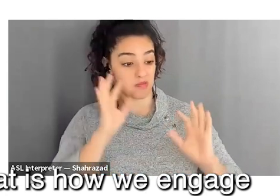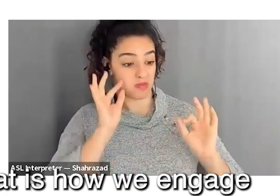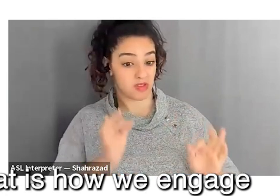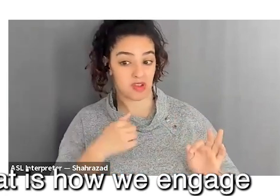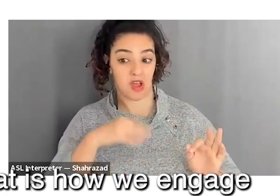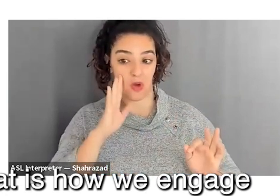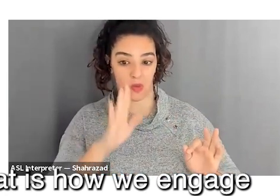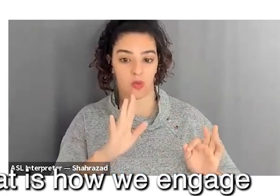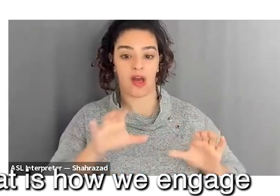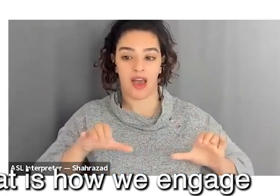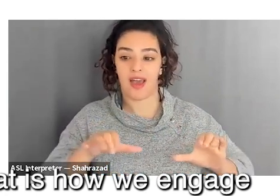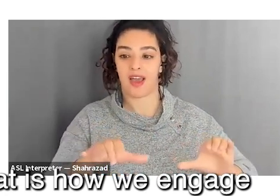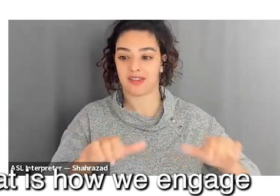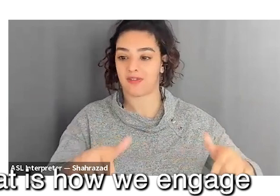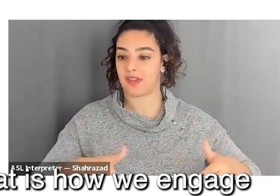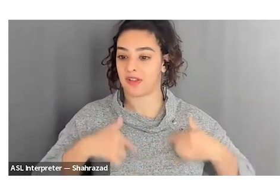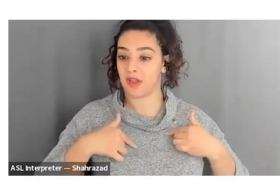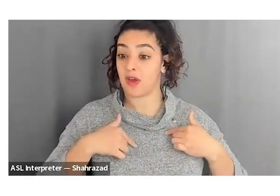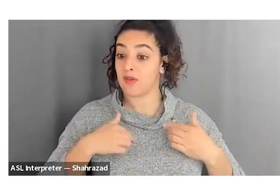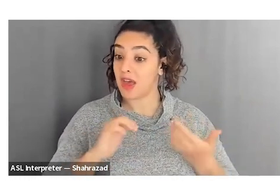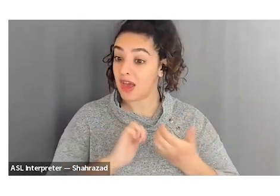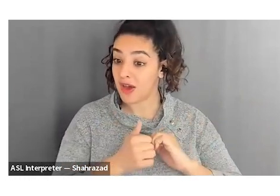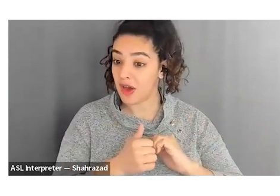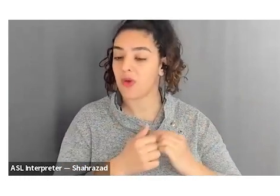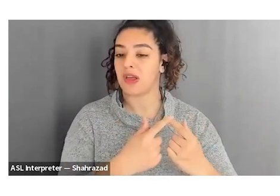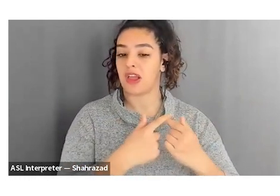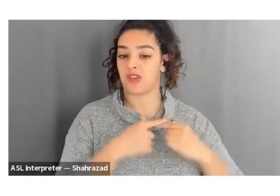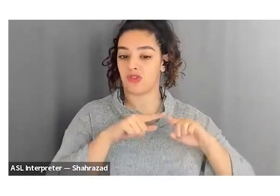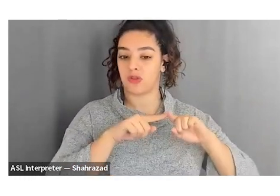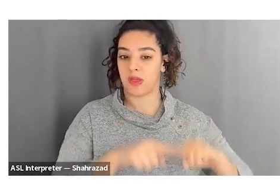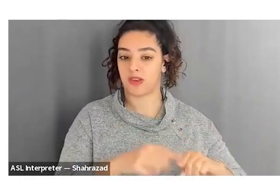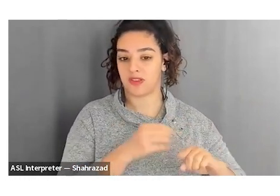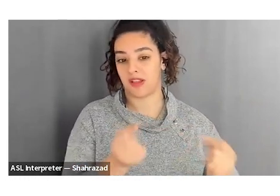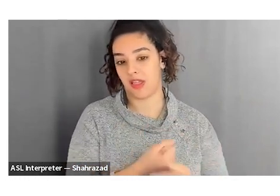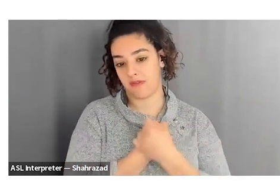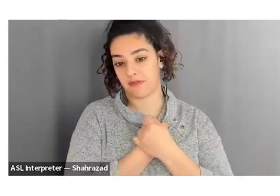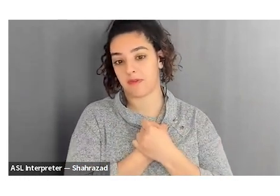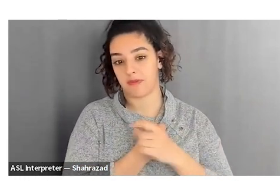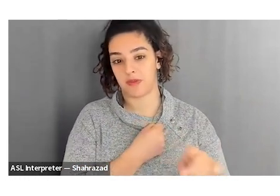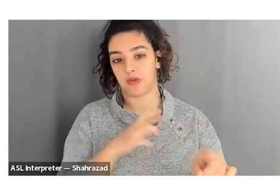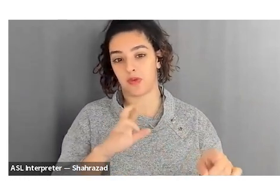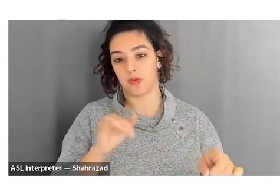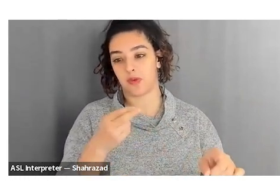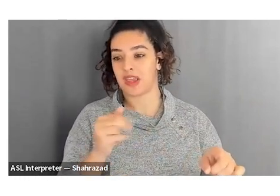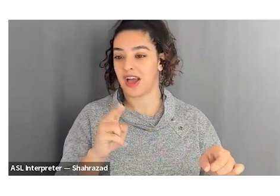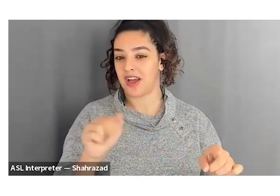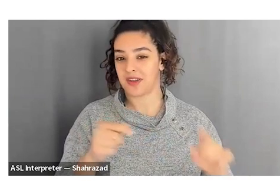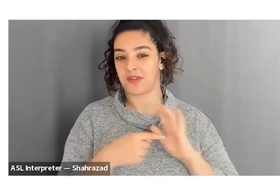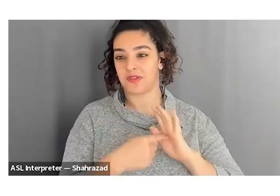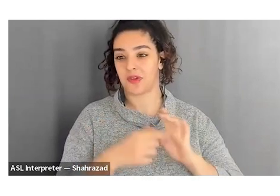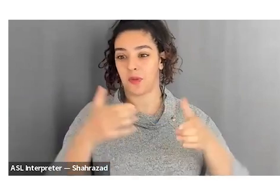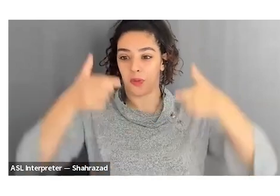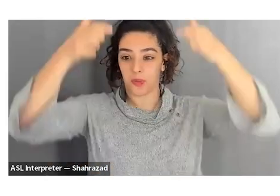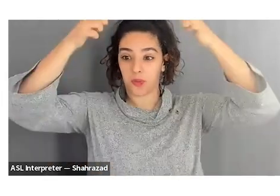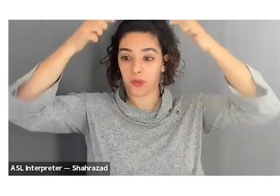and love. And here we have a wonderful gift of Rihanna holding up a crown and putting it on her head, which is amazing.